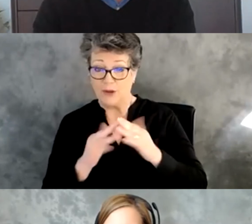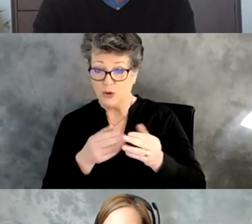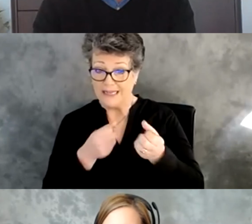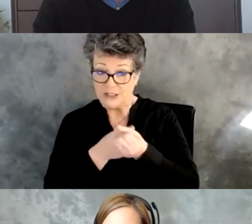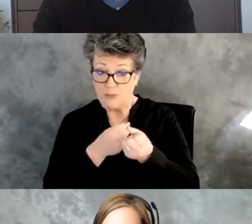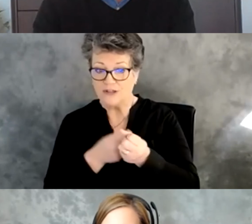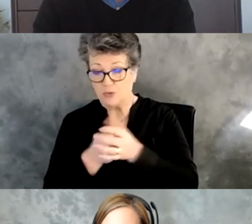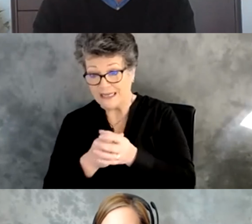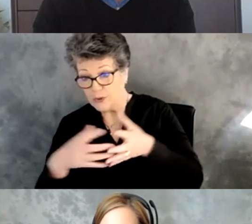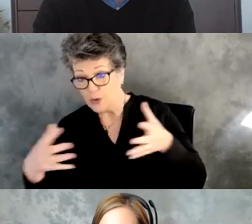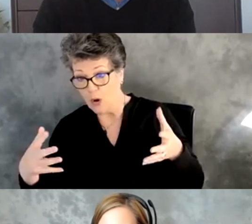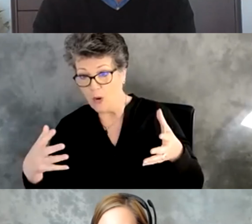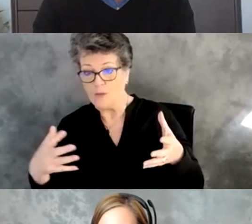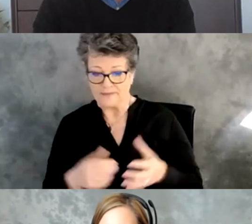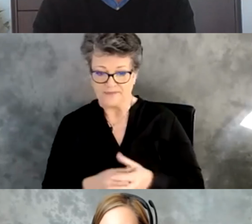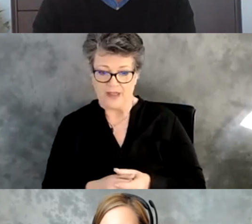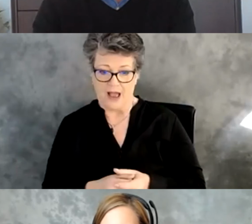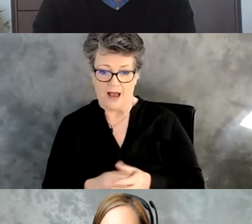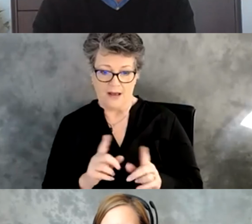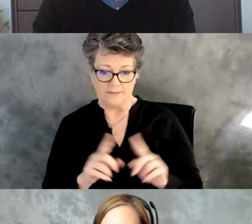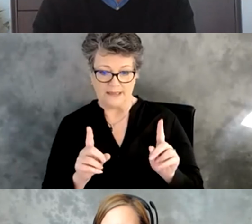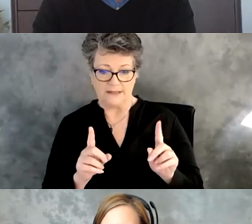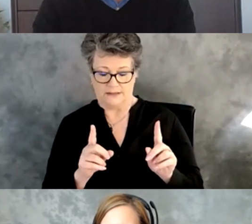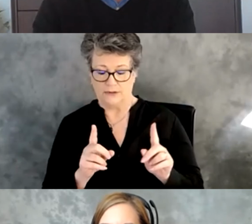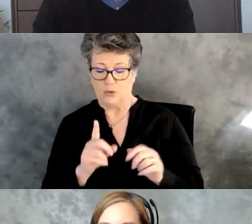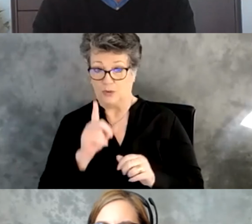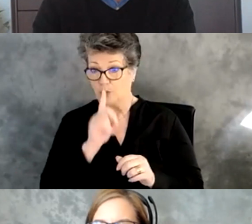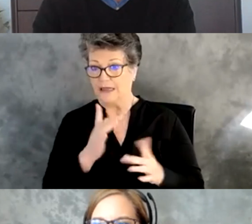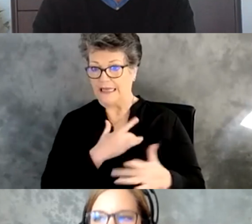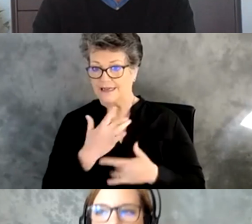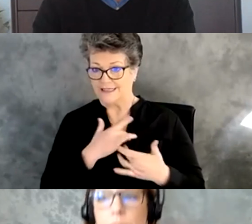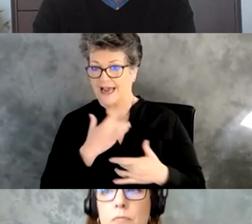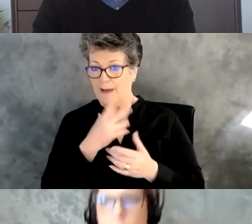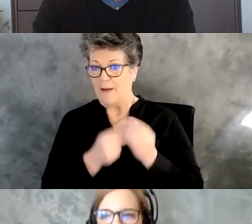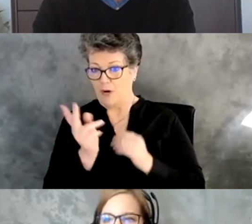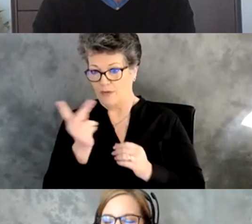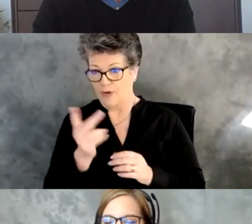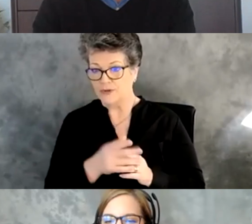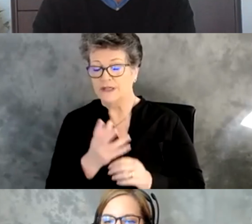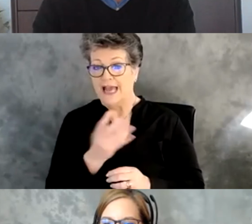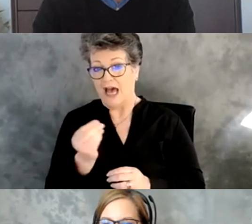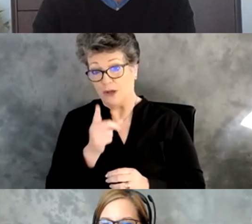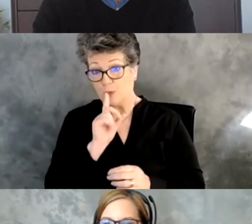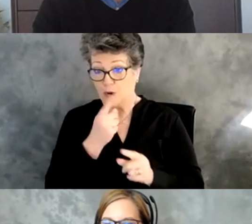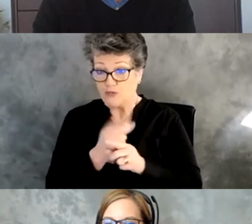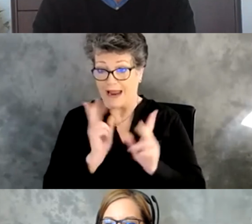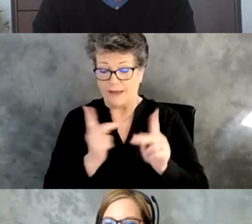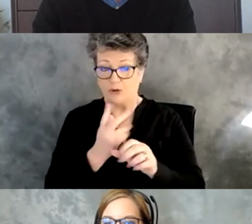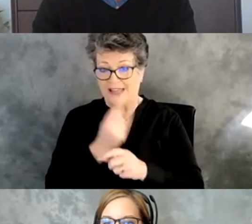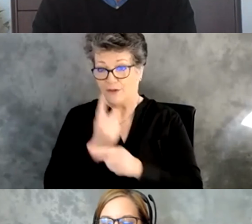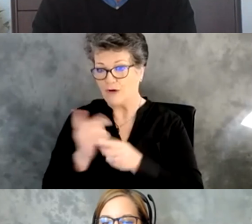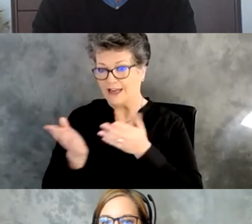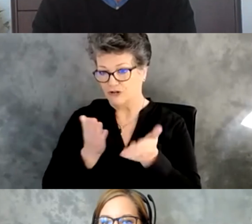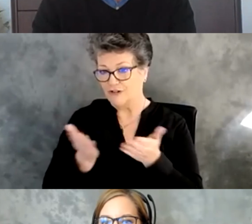to grow in that area. But we really are excited about both of them, and we want the right people to get the right